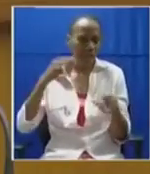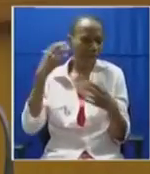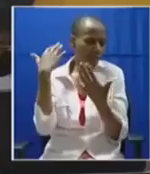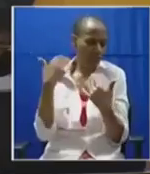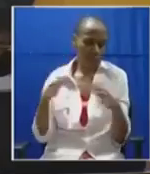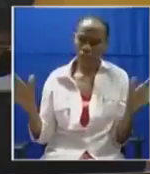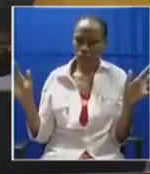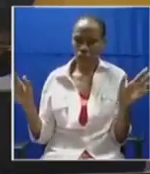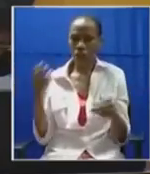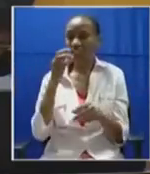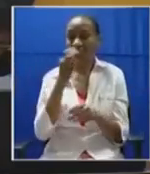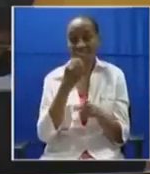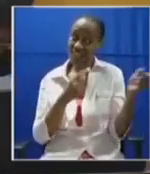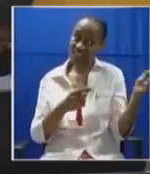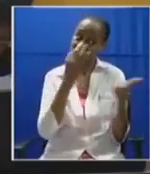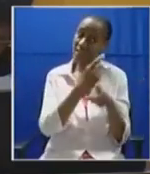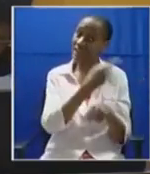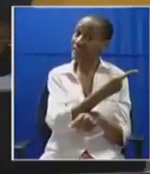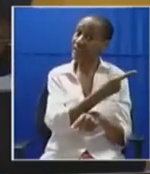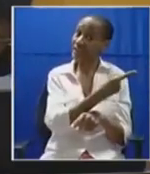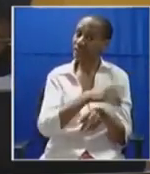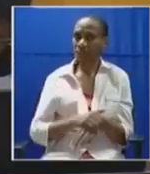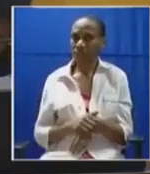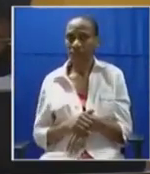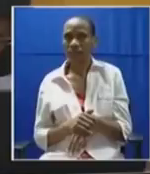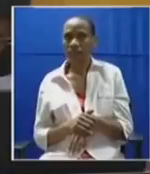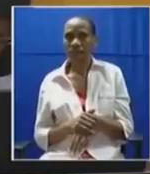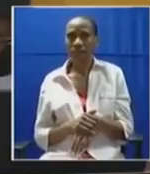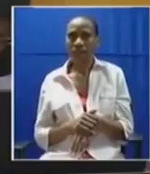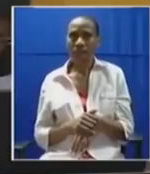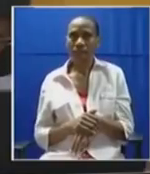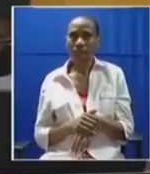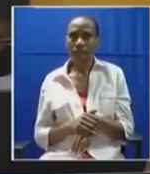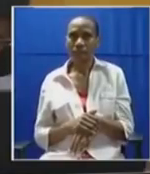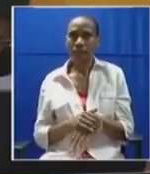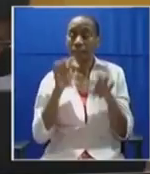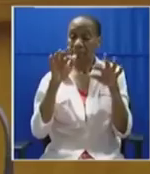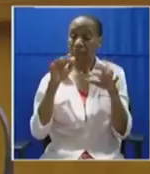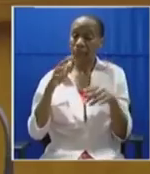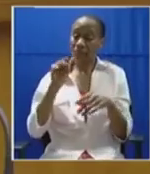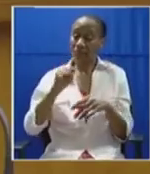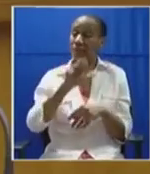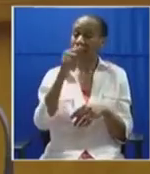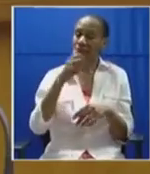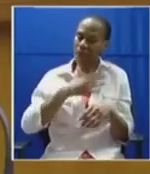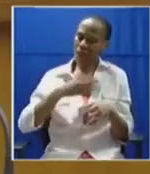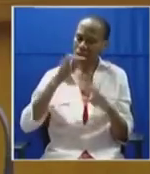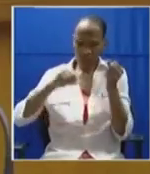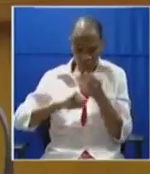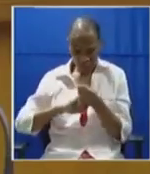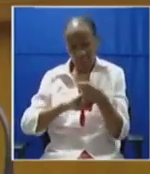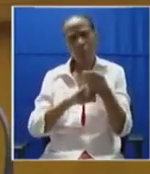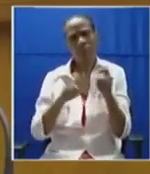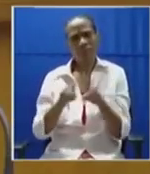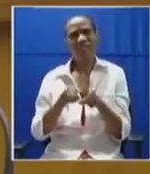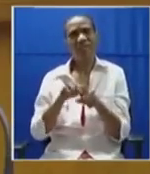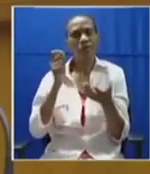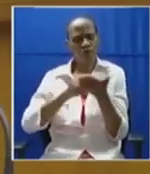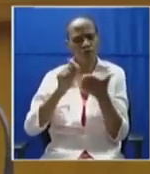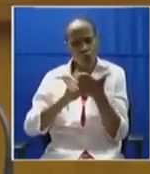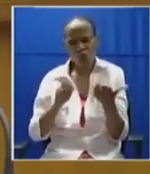Ucho no data. Hundreds of thousands of South Africans agreed with the sentiment in their written and oral